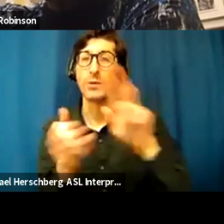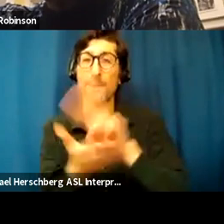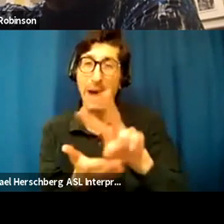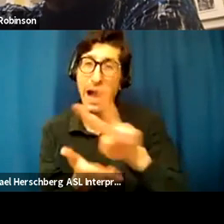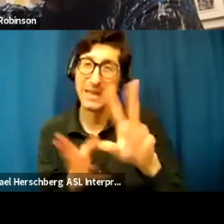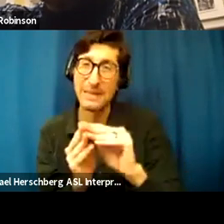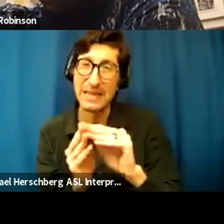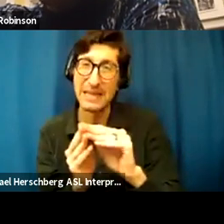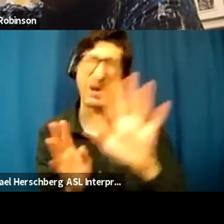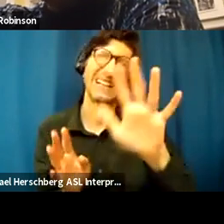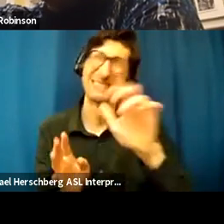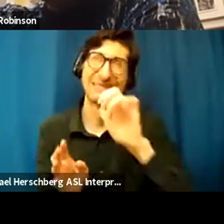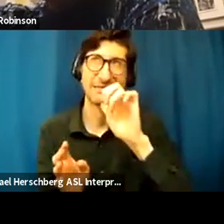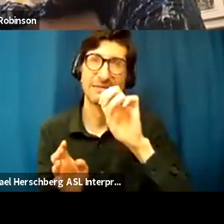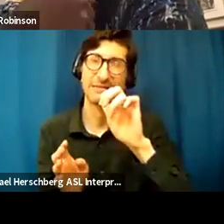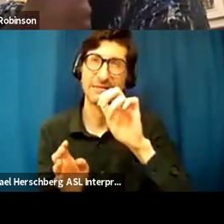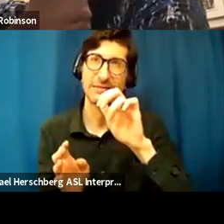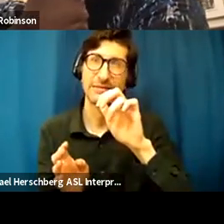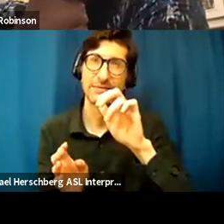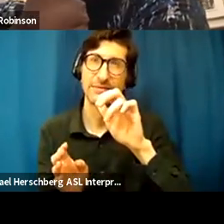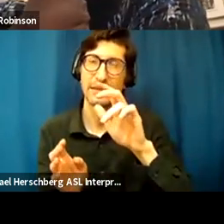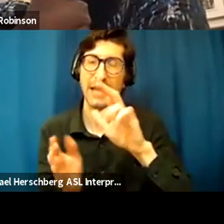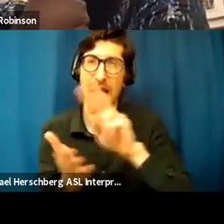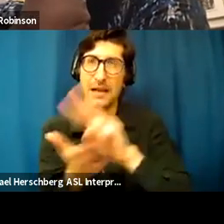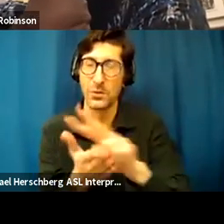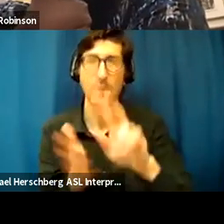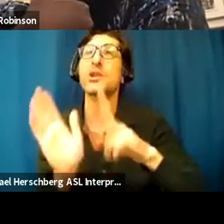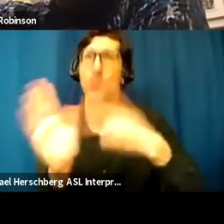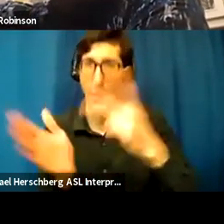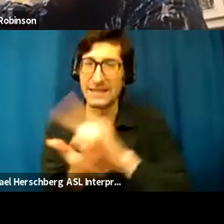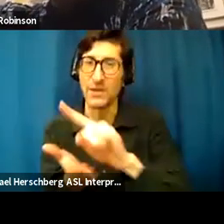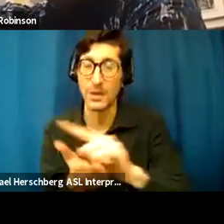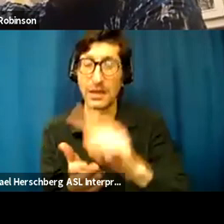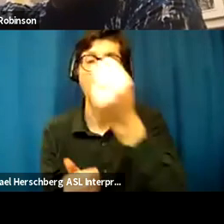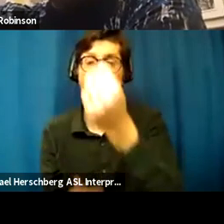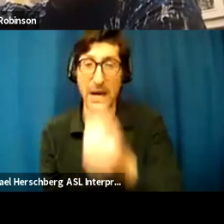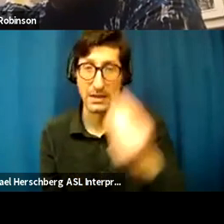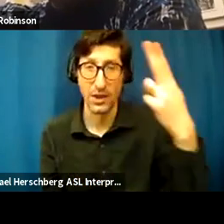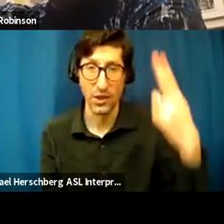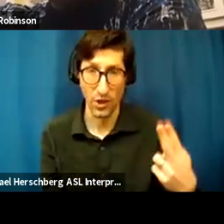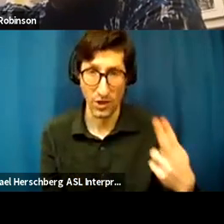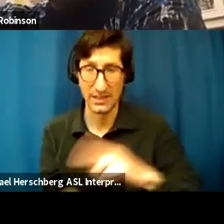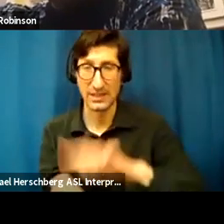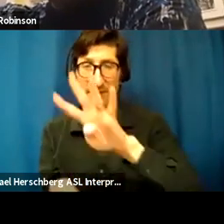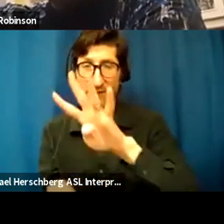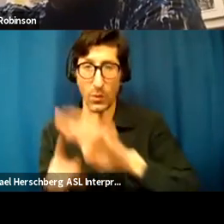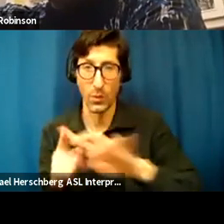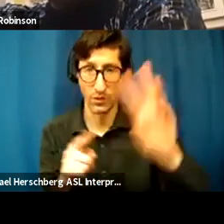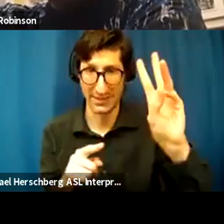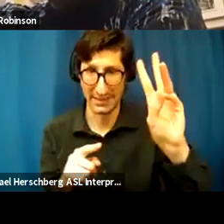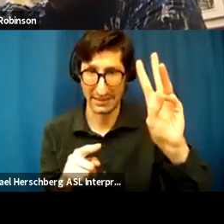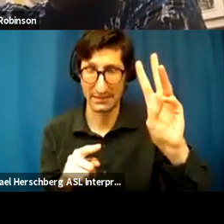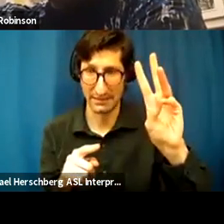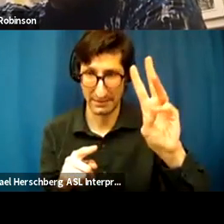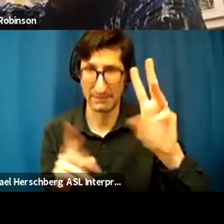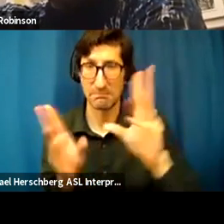we have meetings twice a week. And those fall on Mondays and Thursdays from 4 to 6. And on Mondays, we